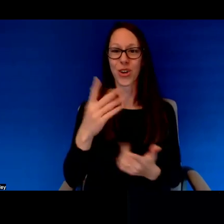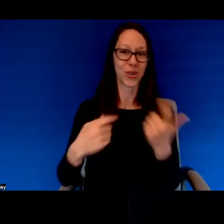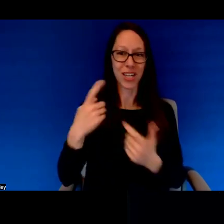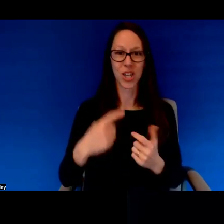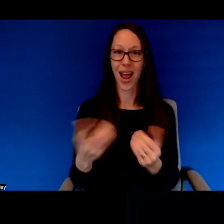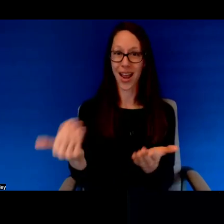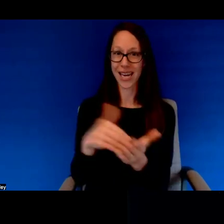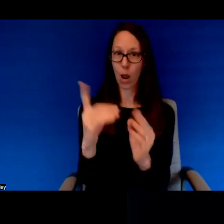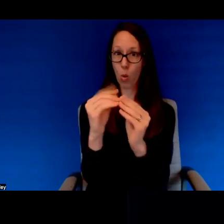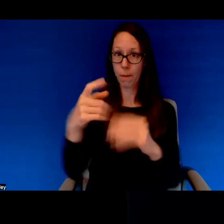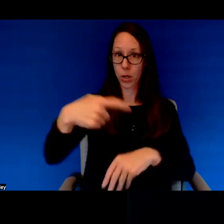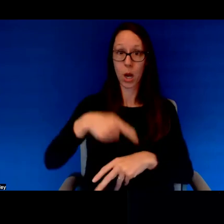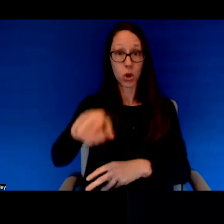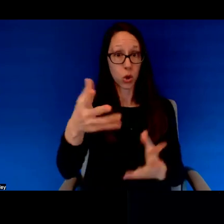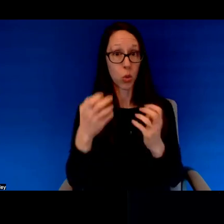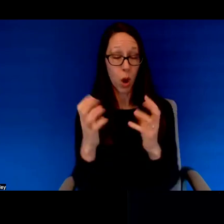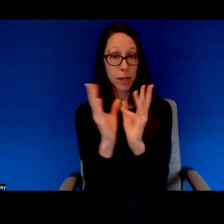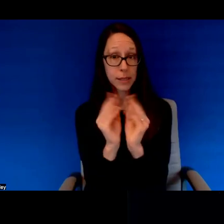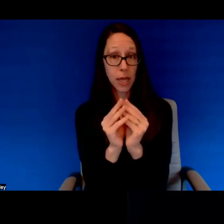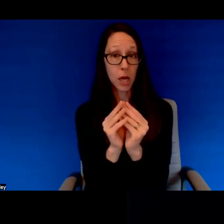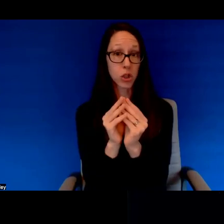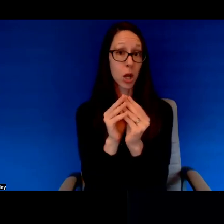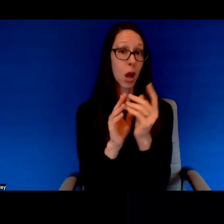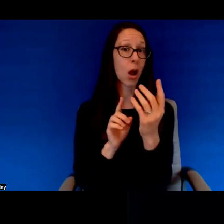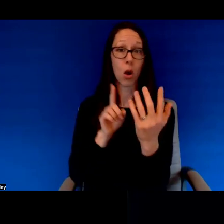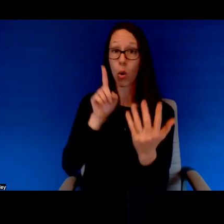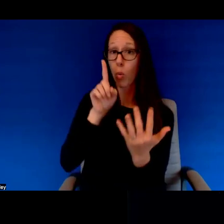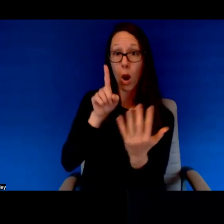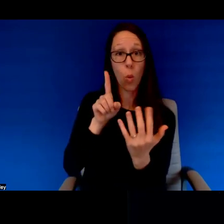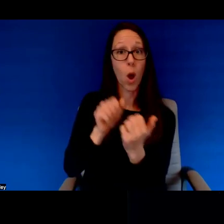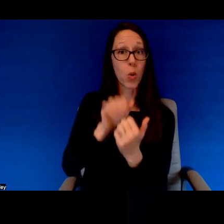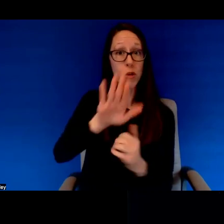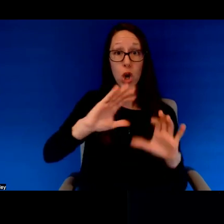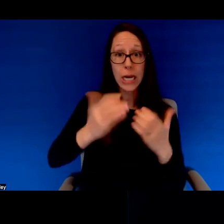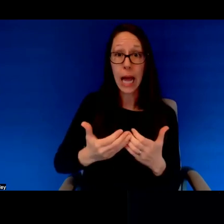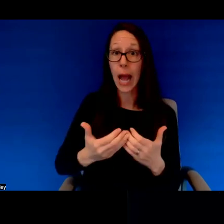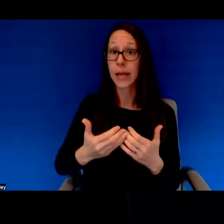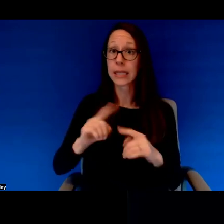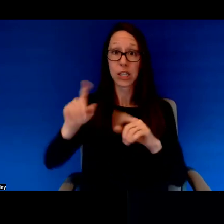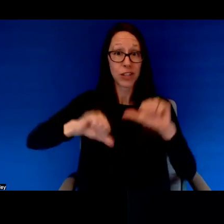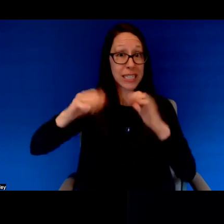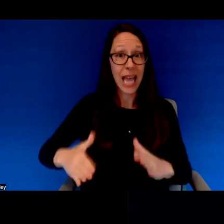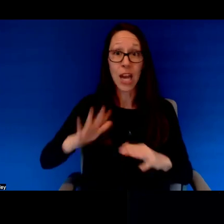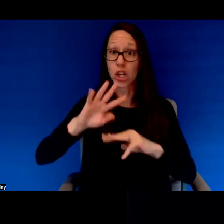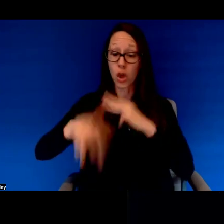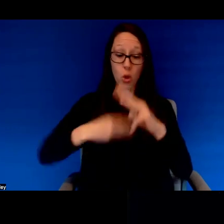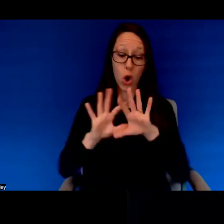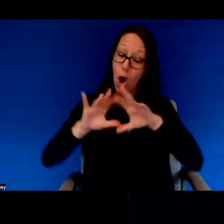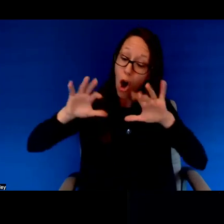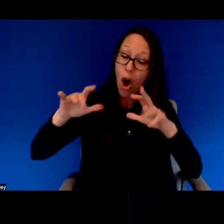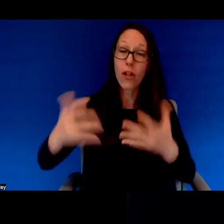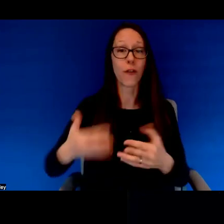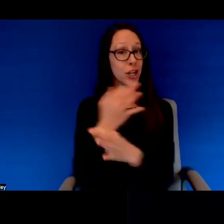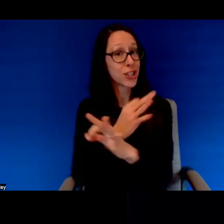more time, if you want a session for just your class, we have scientists from all over the world studying all different kinds of things. It is free. Just go ahead